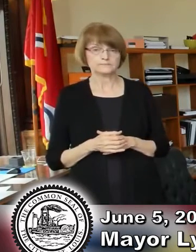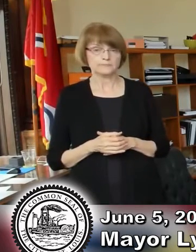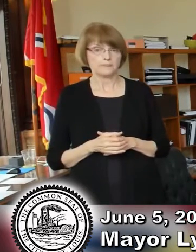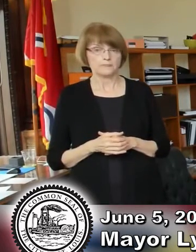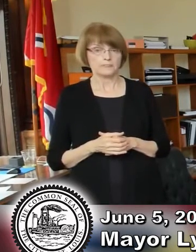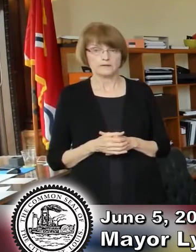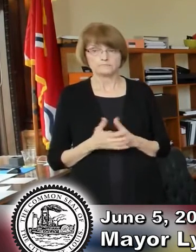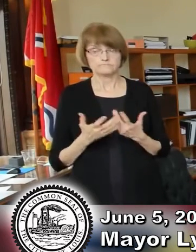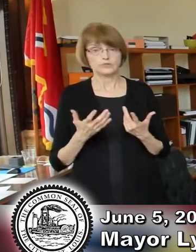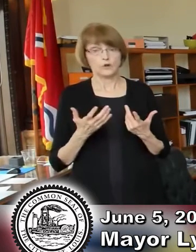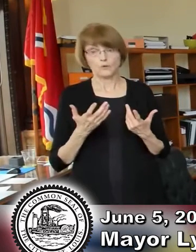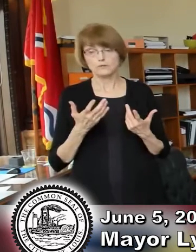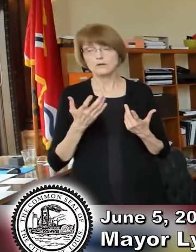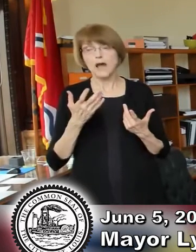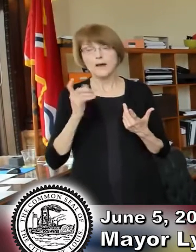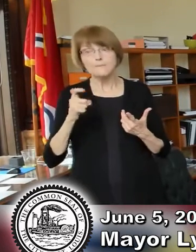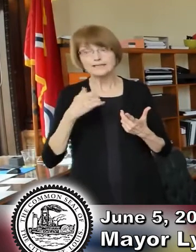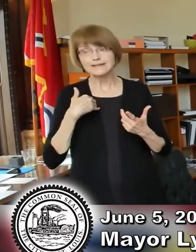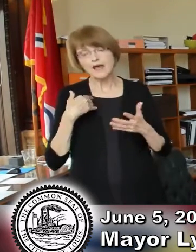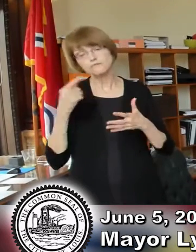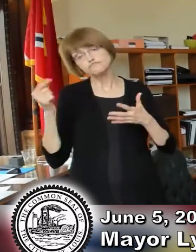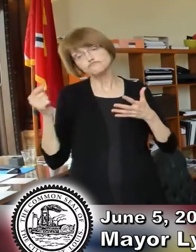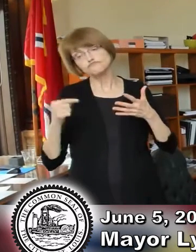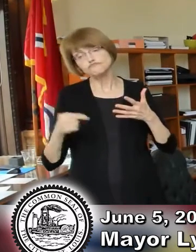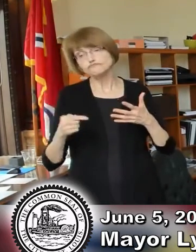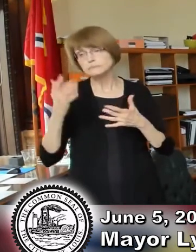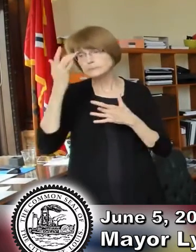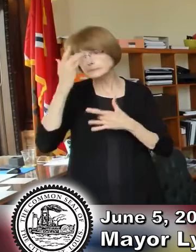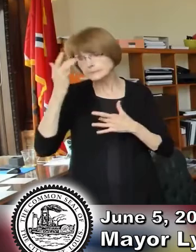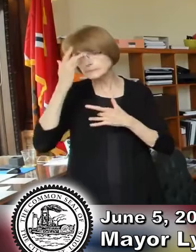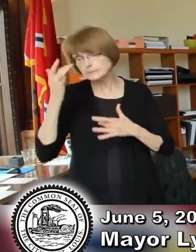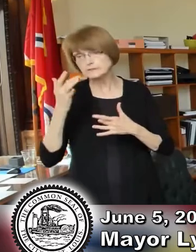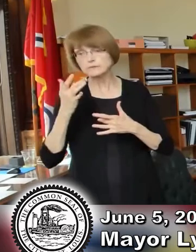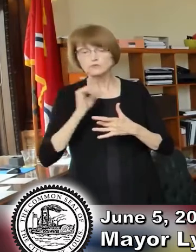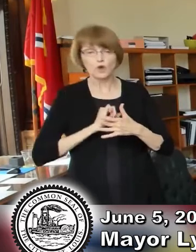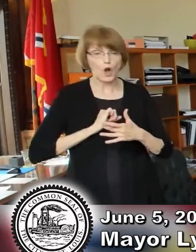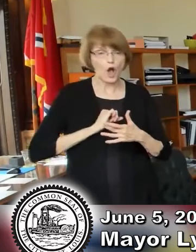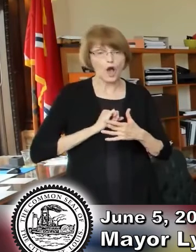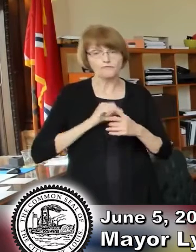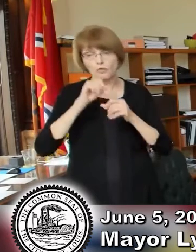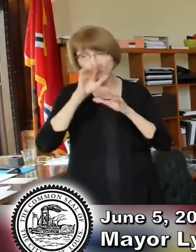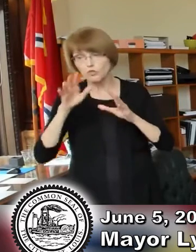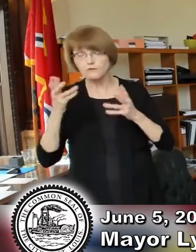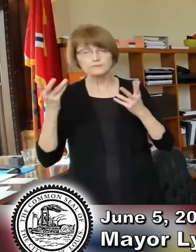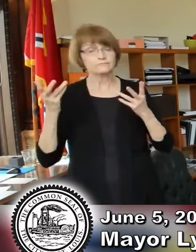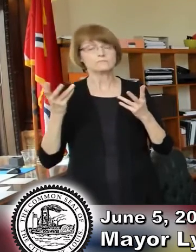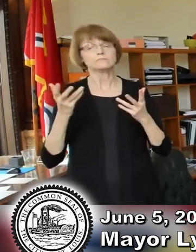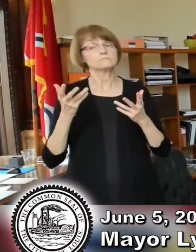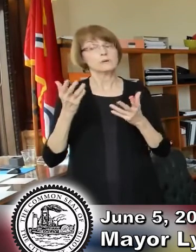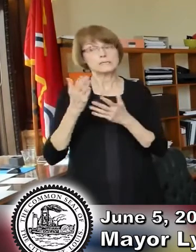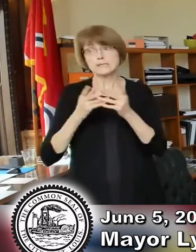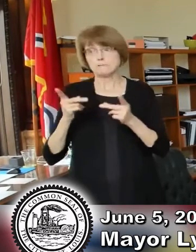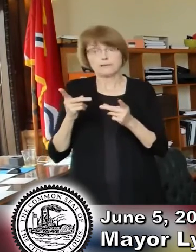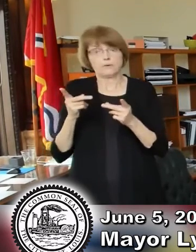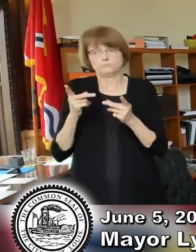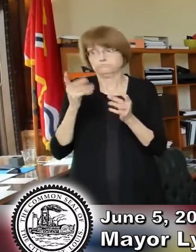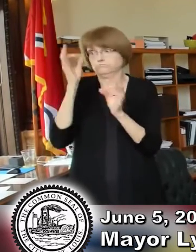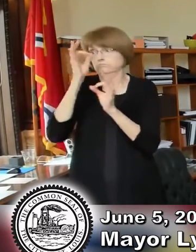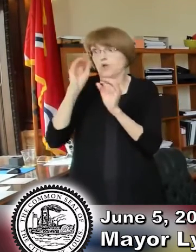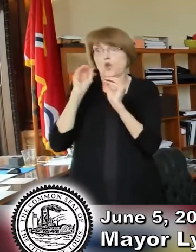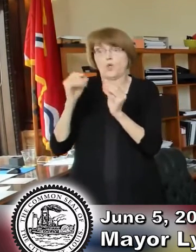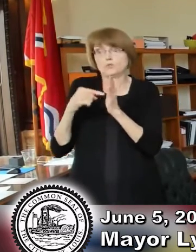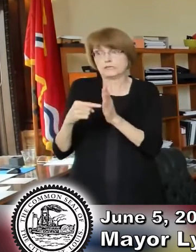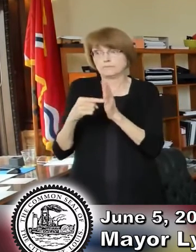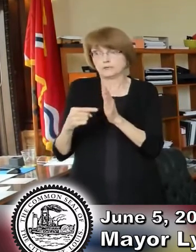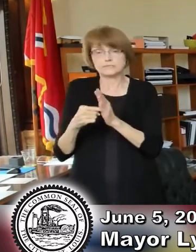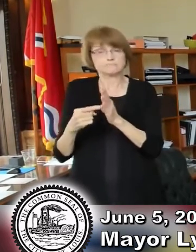don't have to have symptoms, because we know some people are asymptomatic but have it. So there are finally enough tests